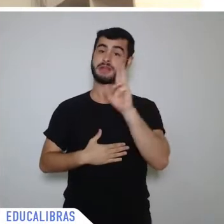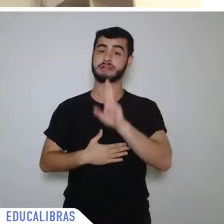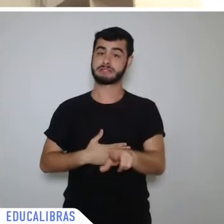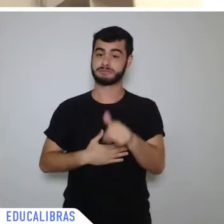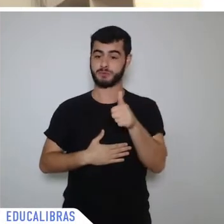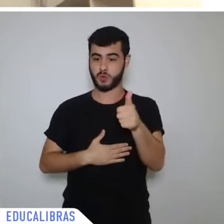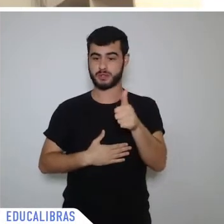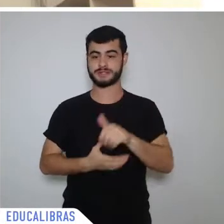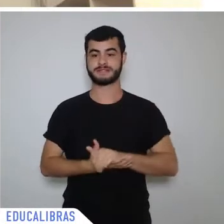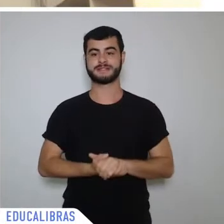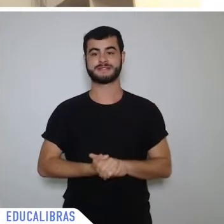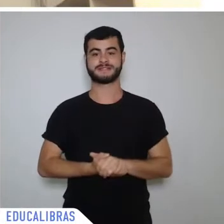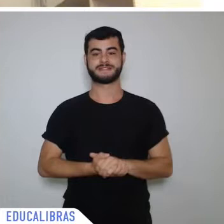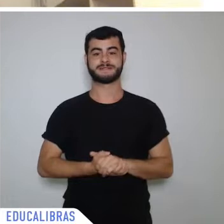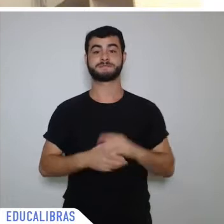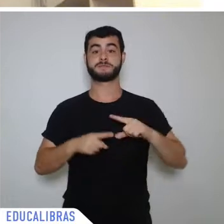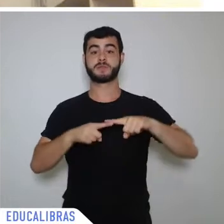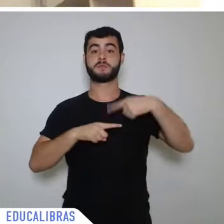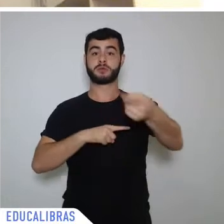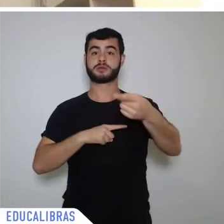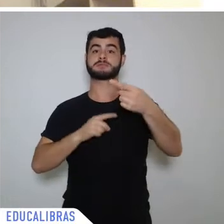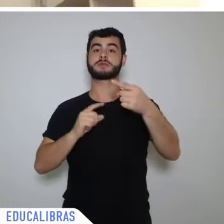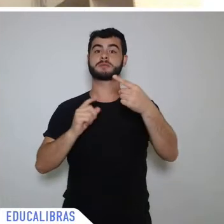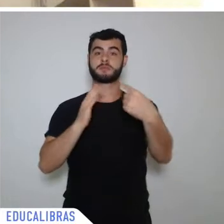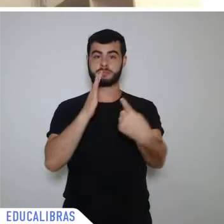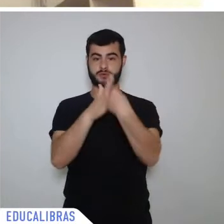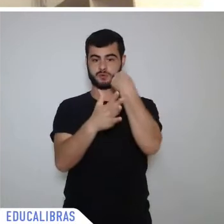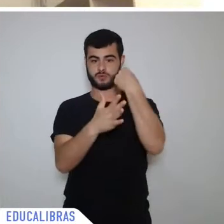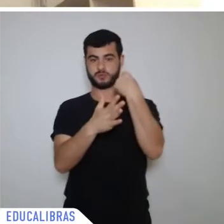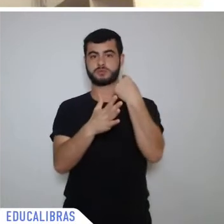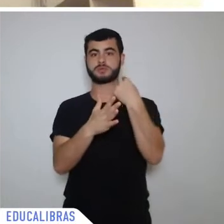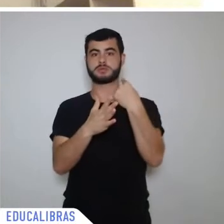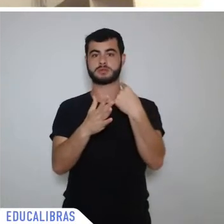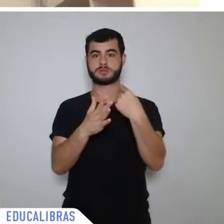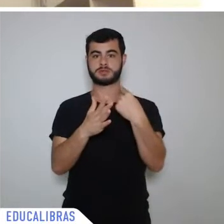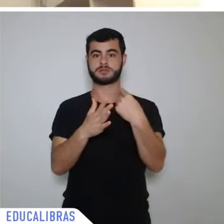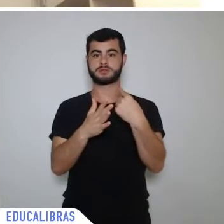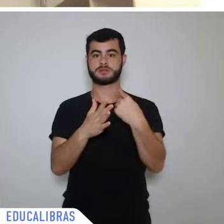Thank you for your answer. Next question,